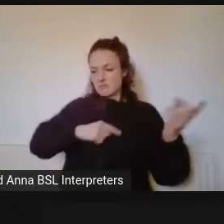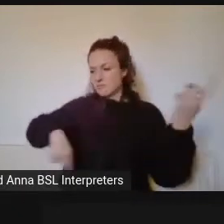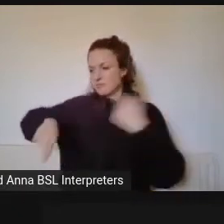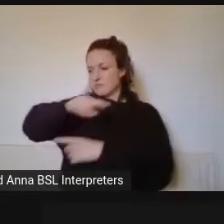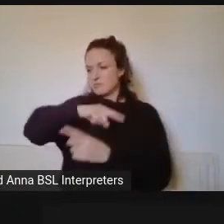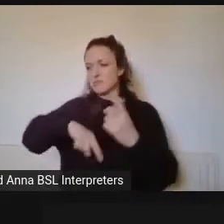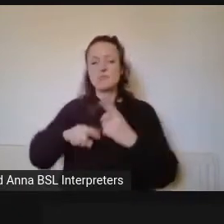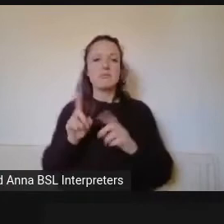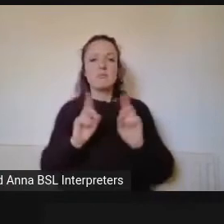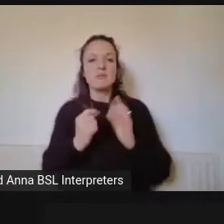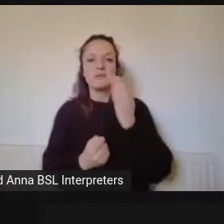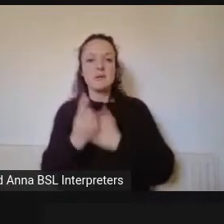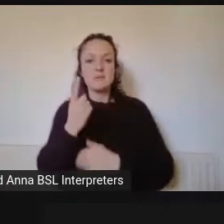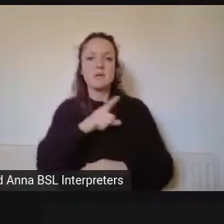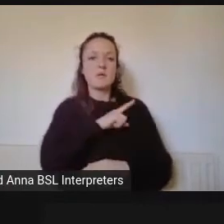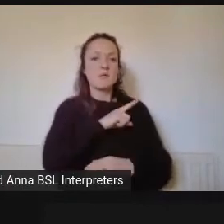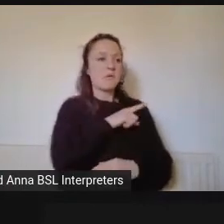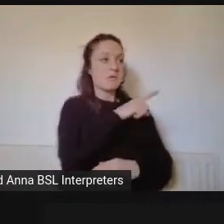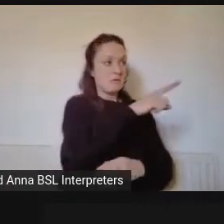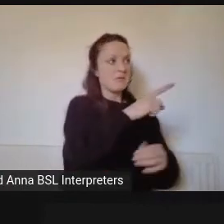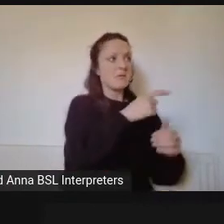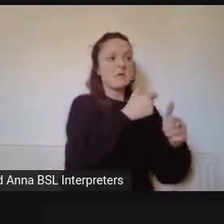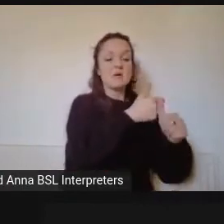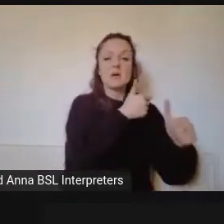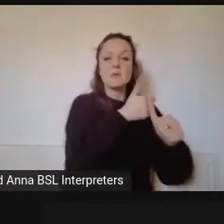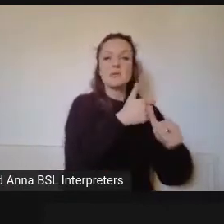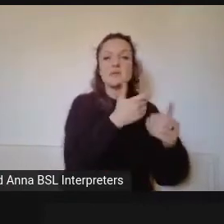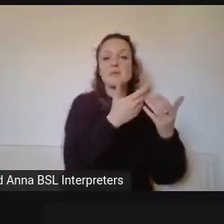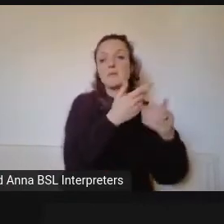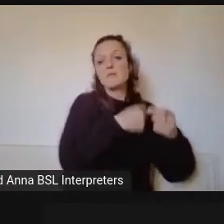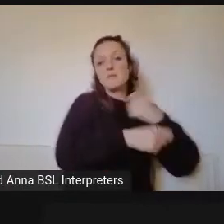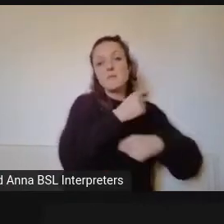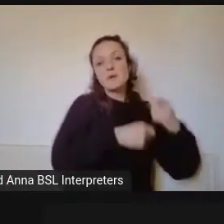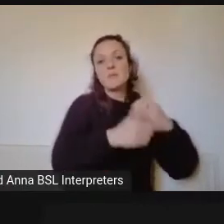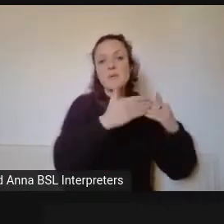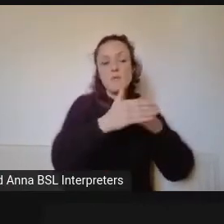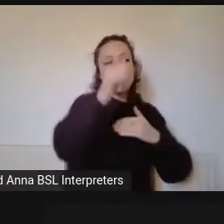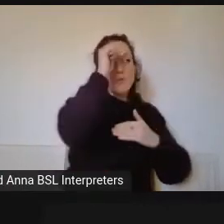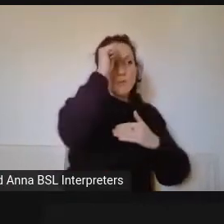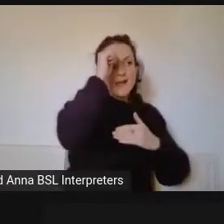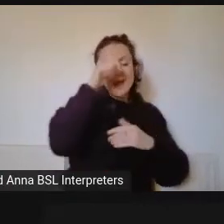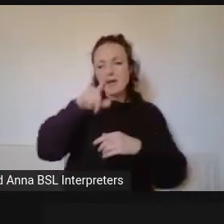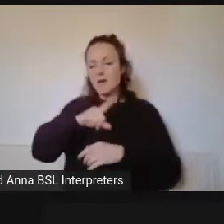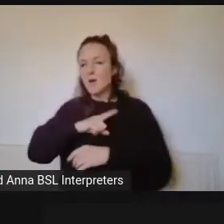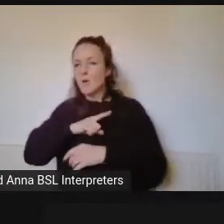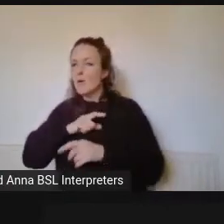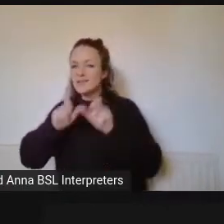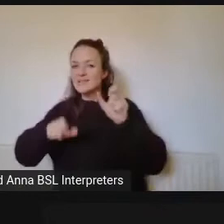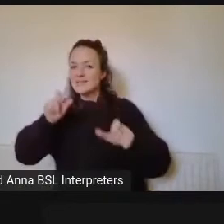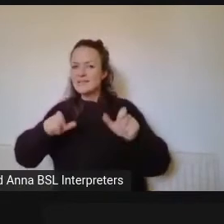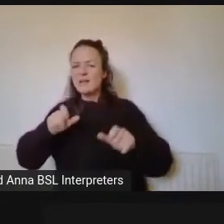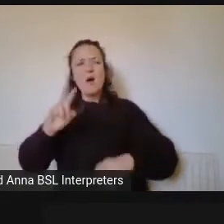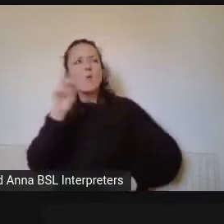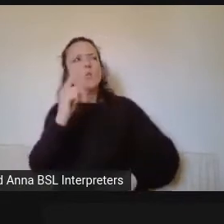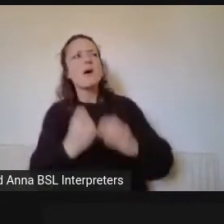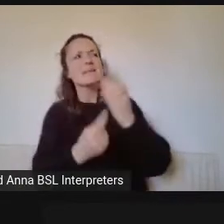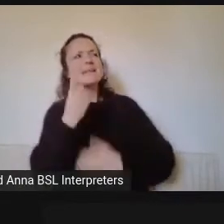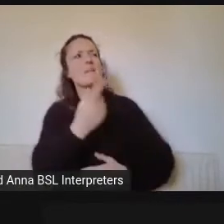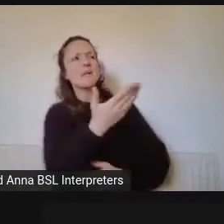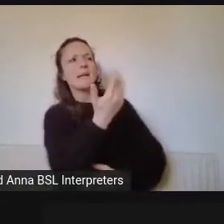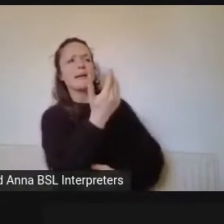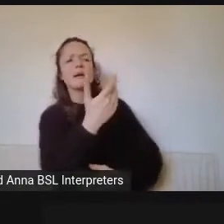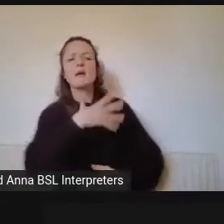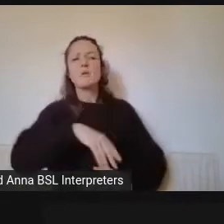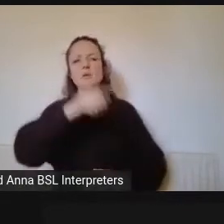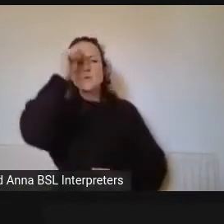companies are being more and more concerned over all the, like, citizens are becoming way more vigilant of what is happening, how